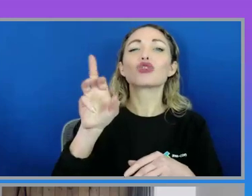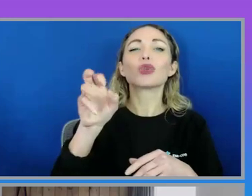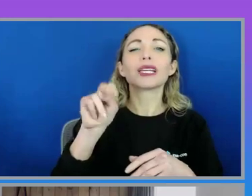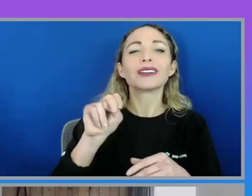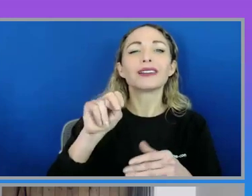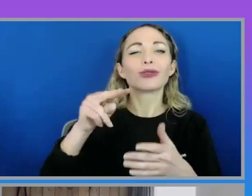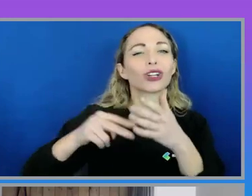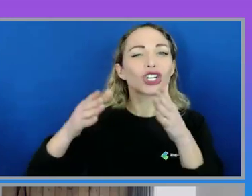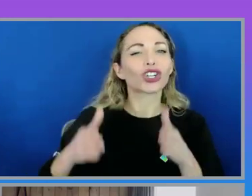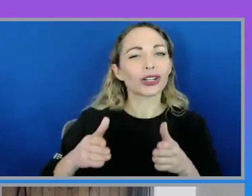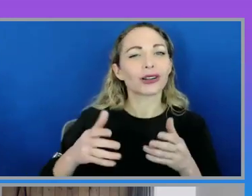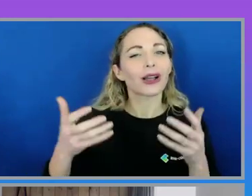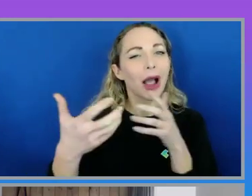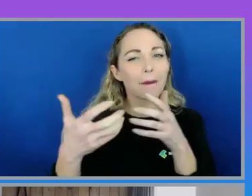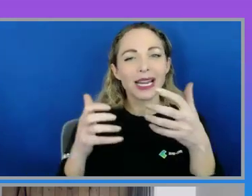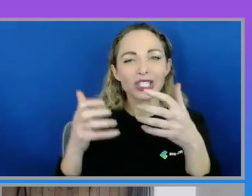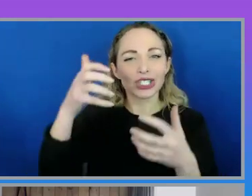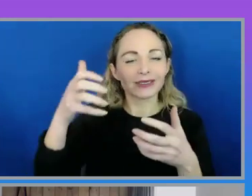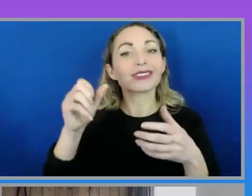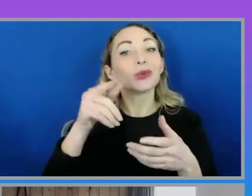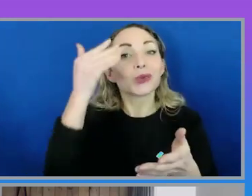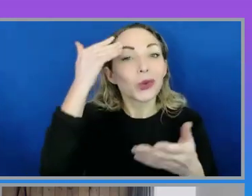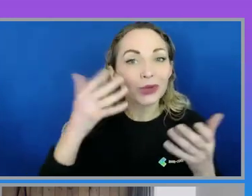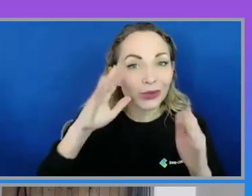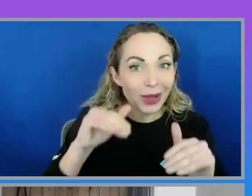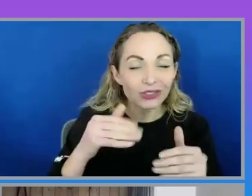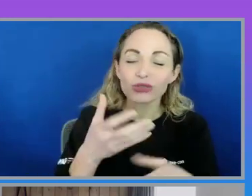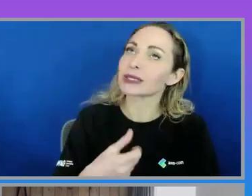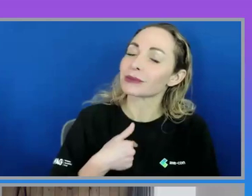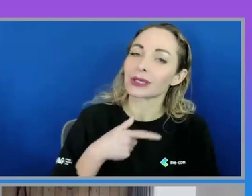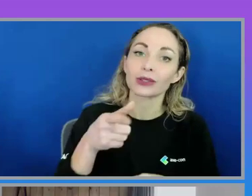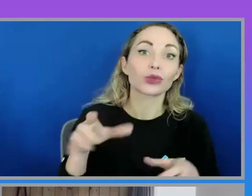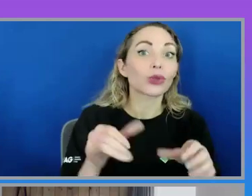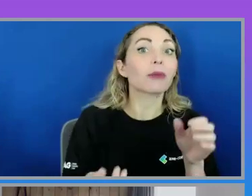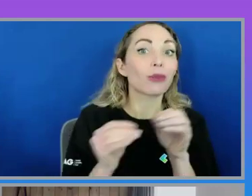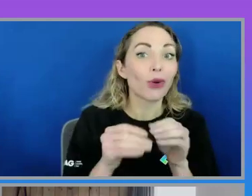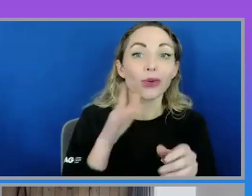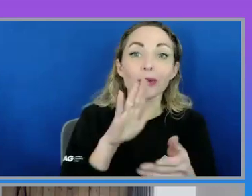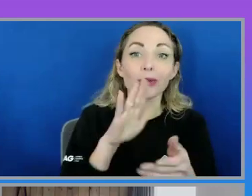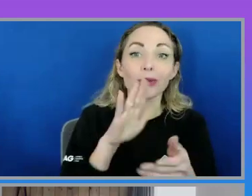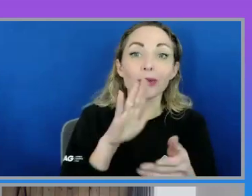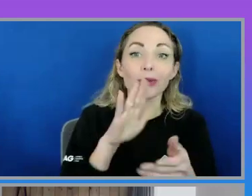to expect. And trust me, the more you do this, the faster you'll get, the easier it will be.